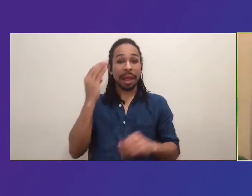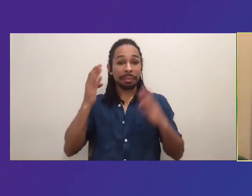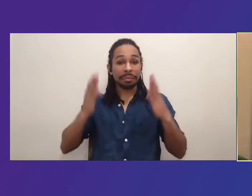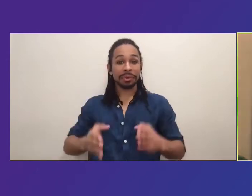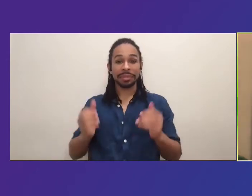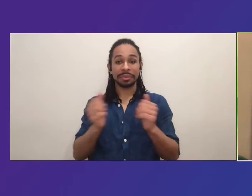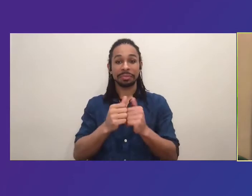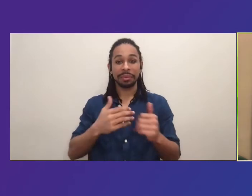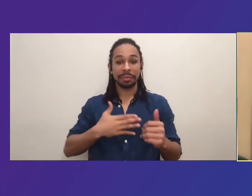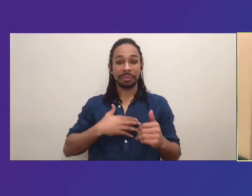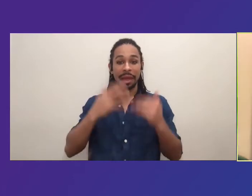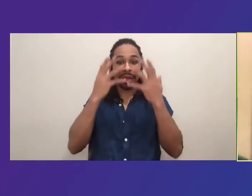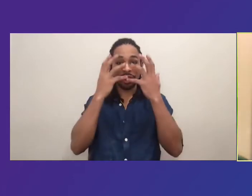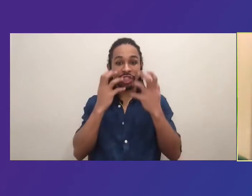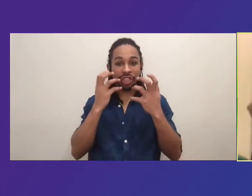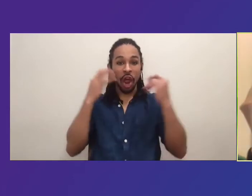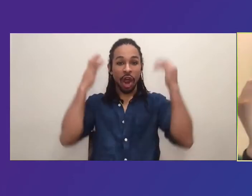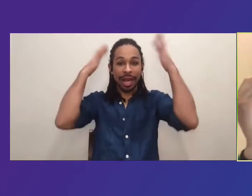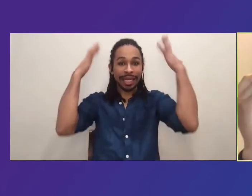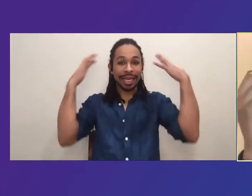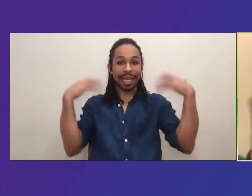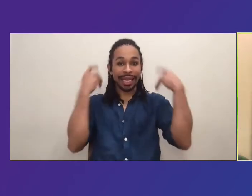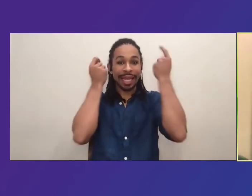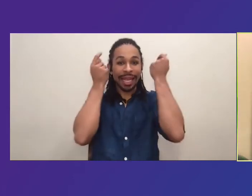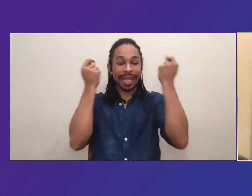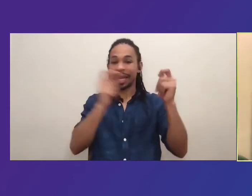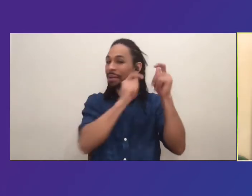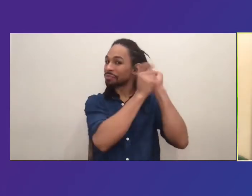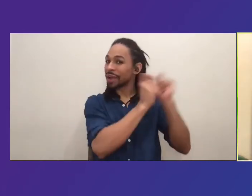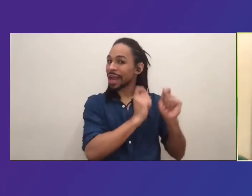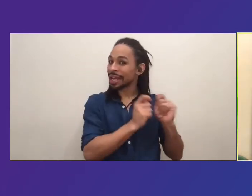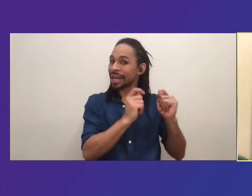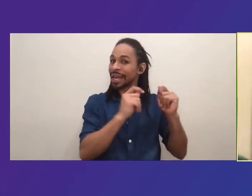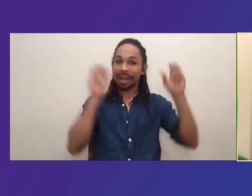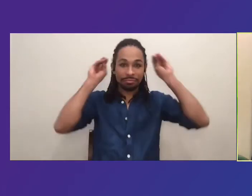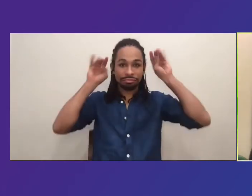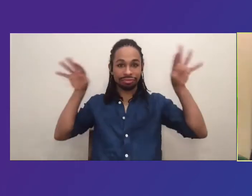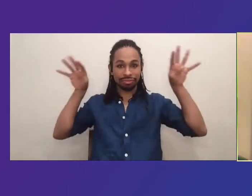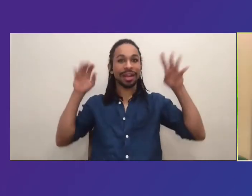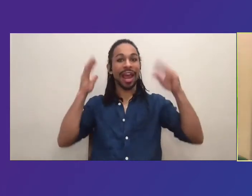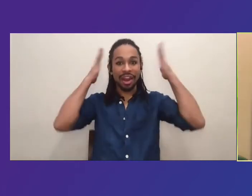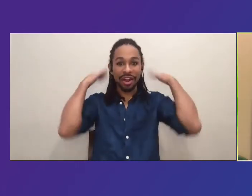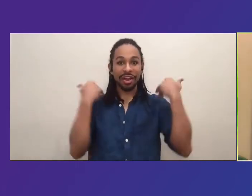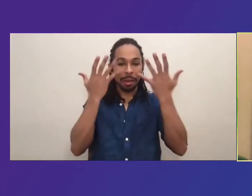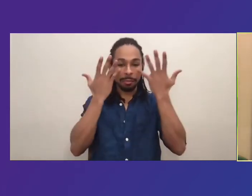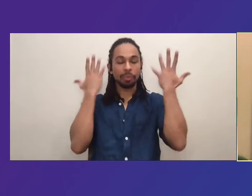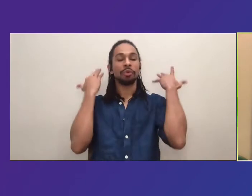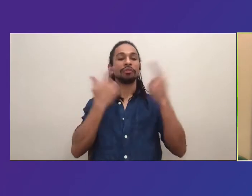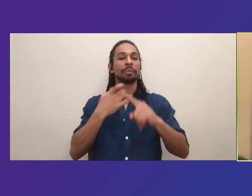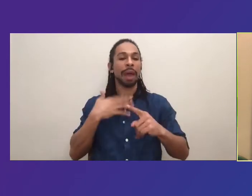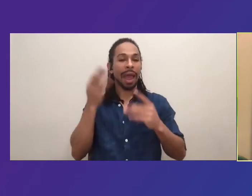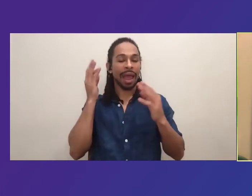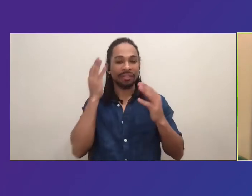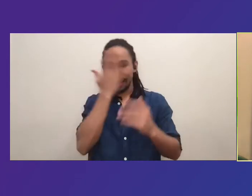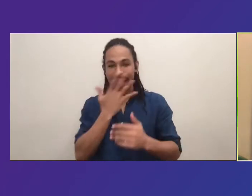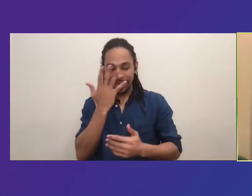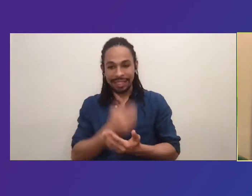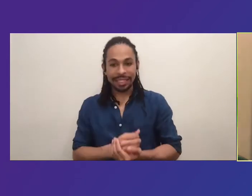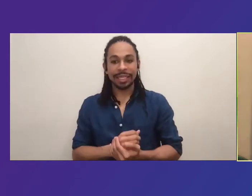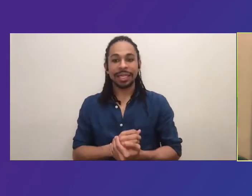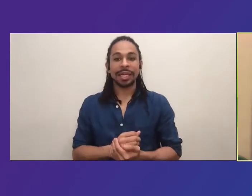my dark, kinky, braided out hair pushed back from my face a little bit with